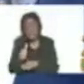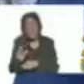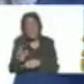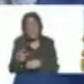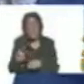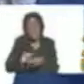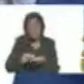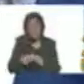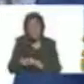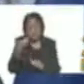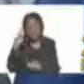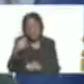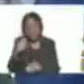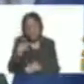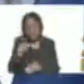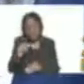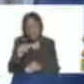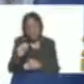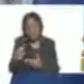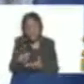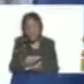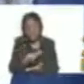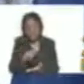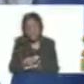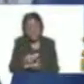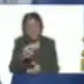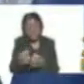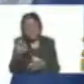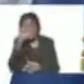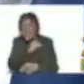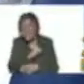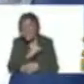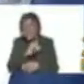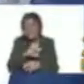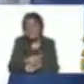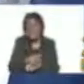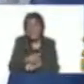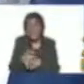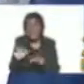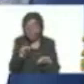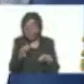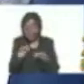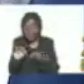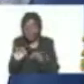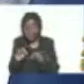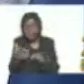So if people that miss the job fair, miss something else, there's a few more bites at the apple, and we're inviting people to